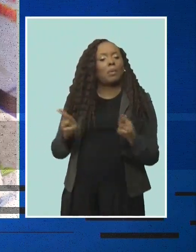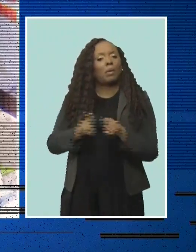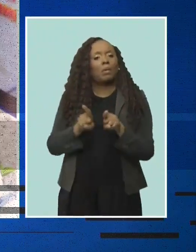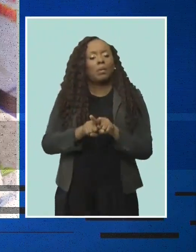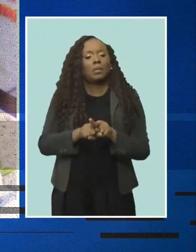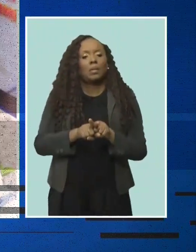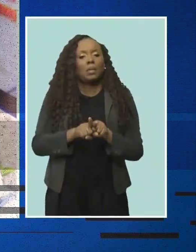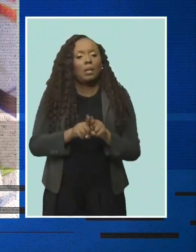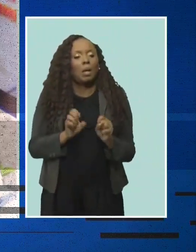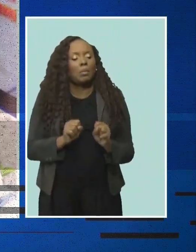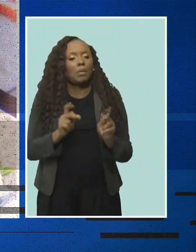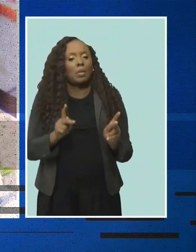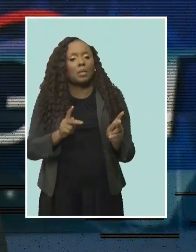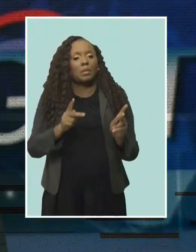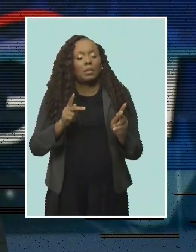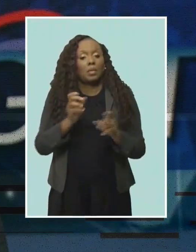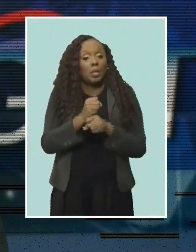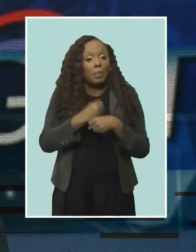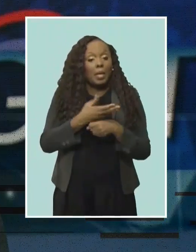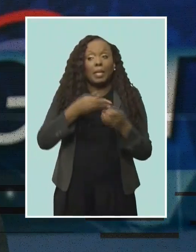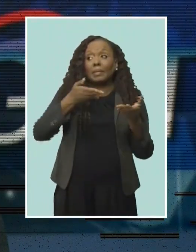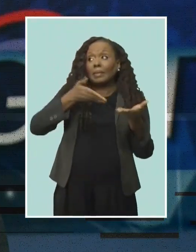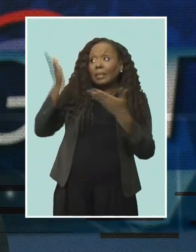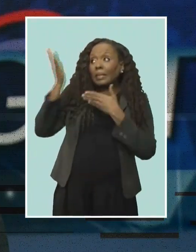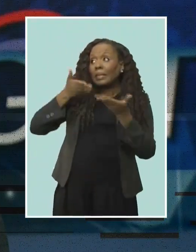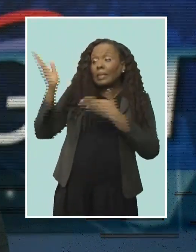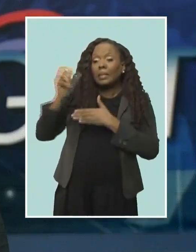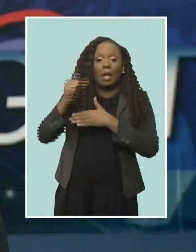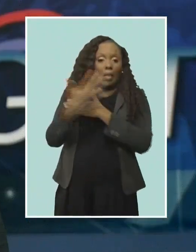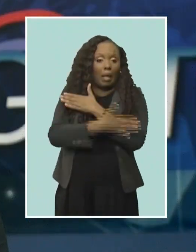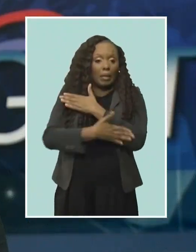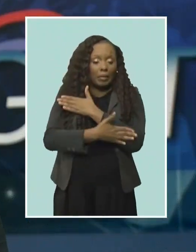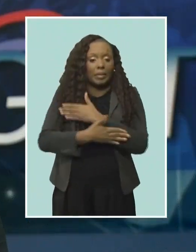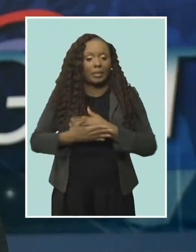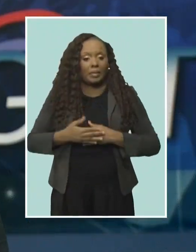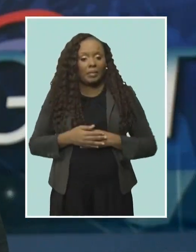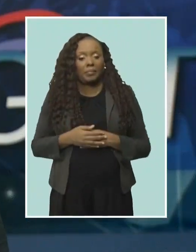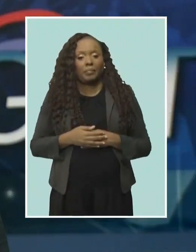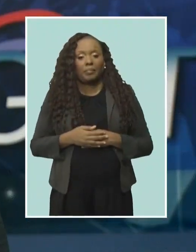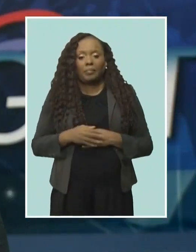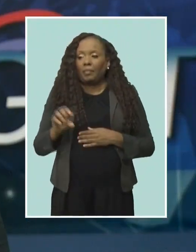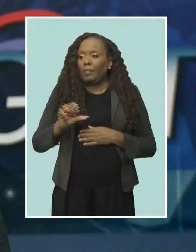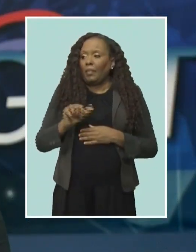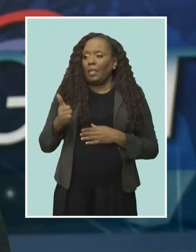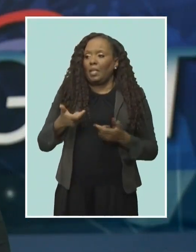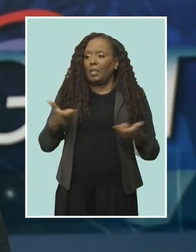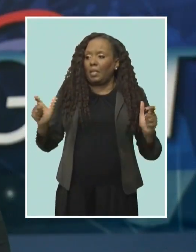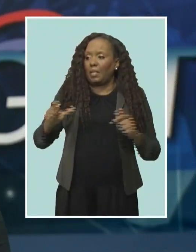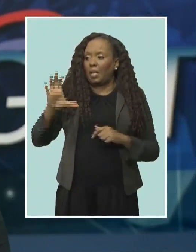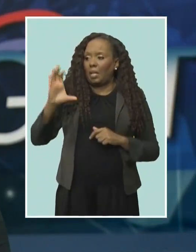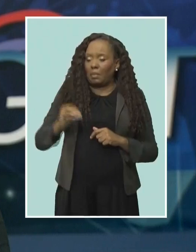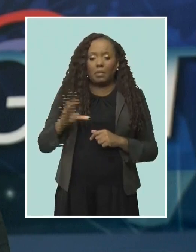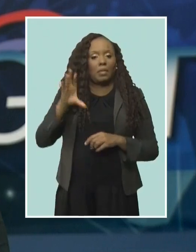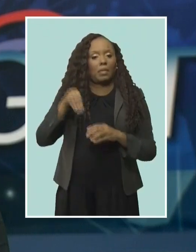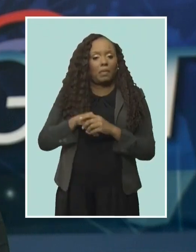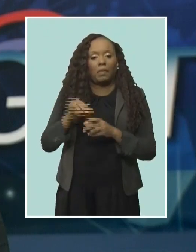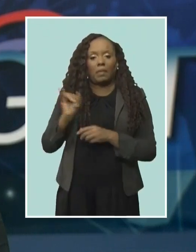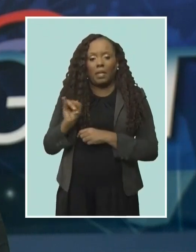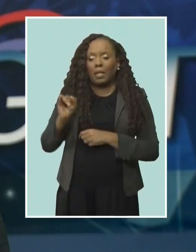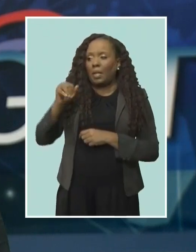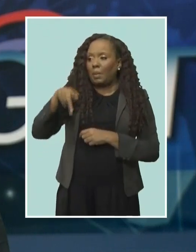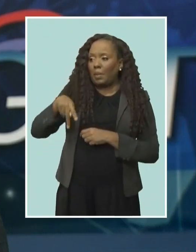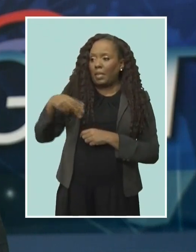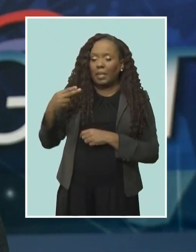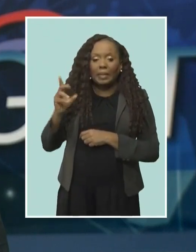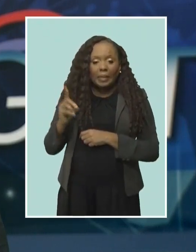export opportunity for us as well. Now, other larger companies have also been getting on board, and companies such as Pine Hill